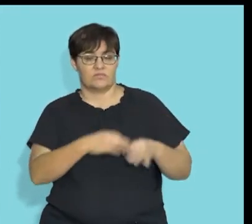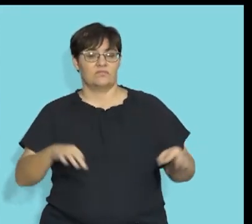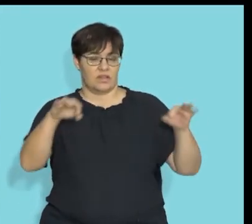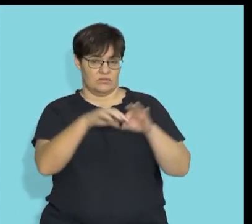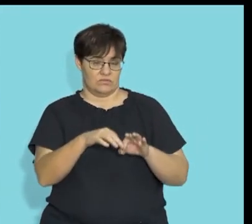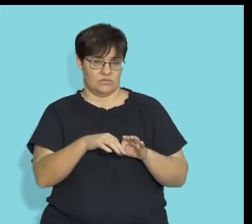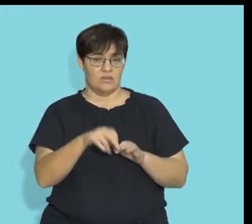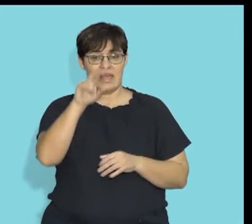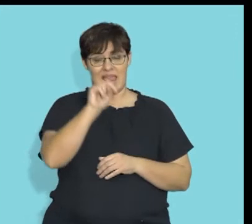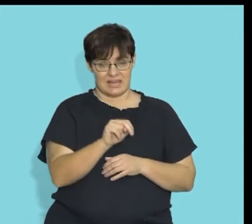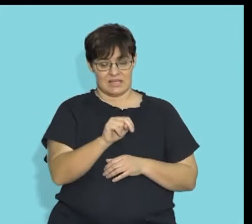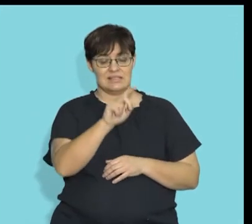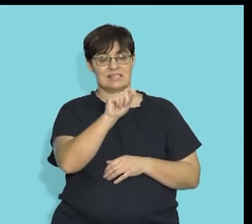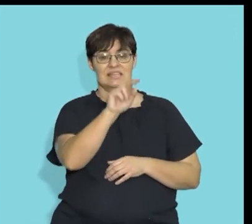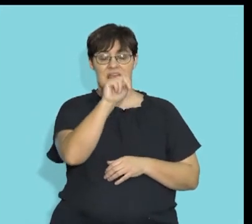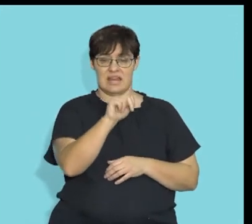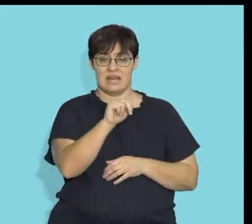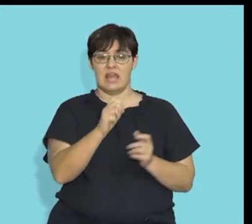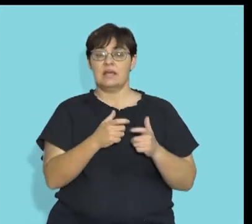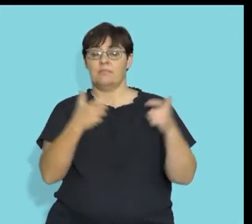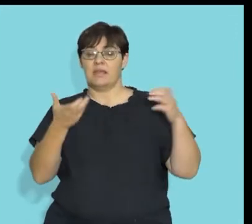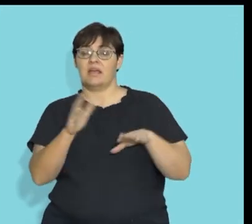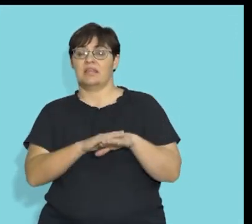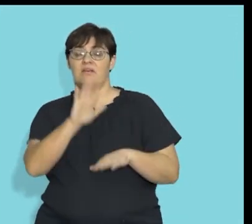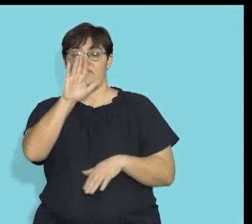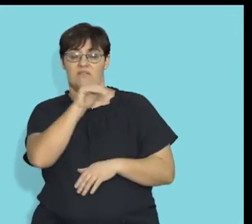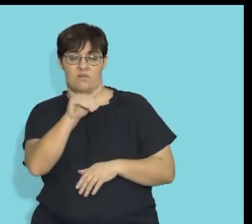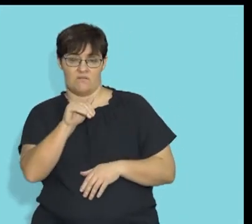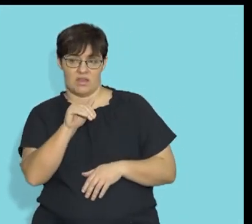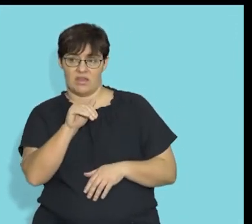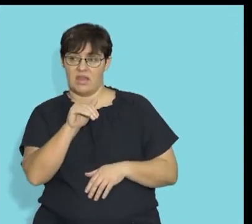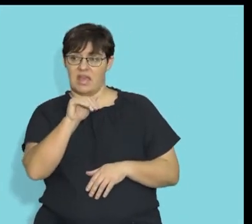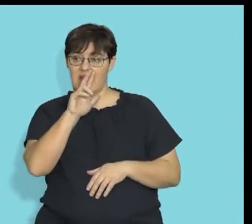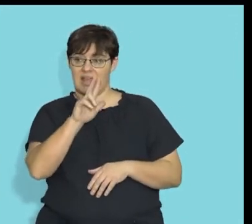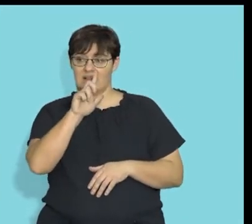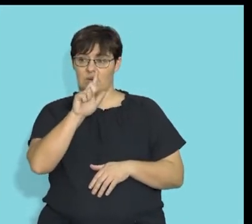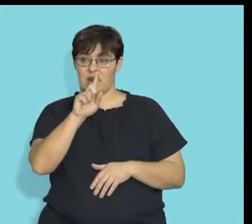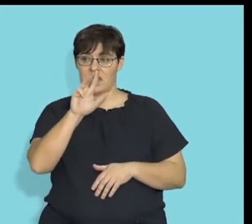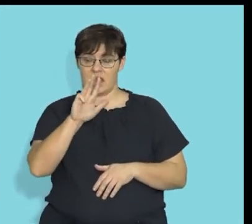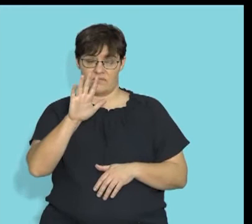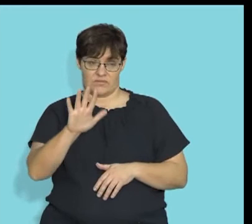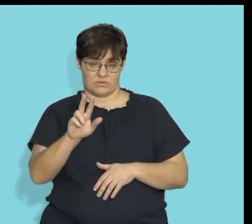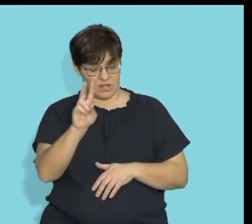largest value of n for which Tn is greater than 5 over